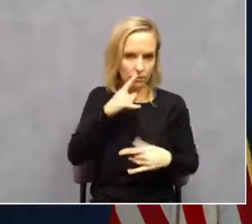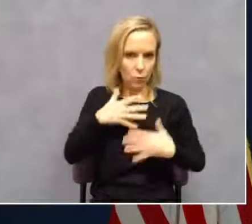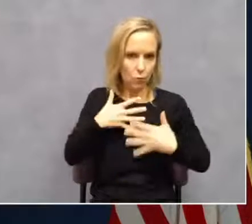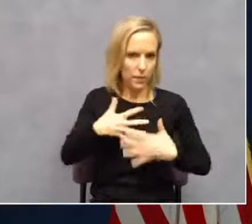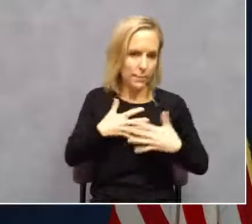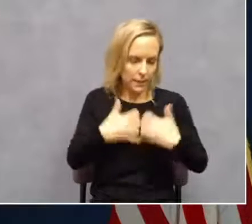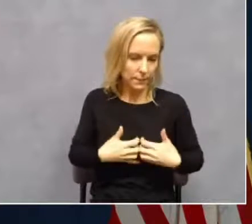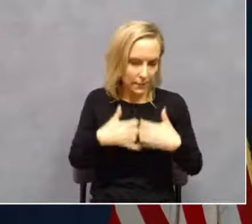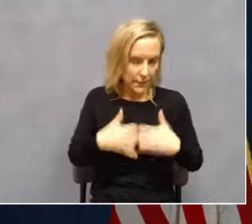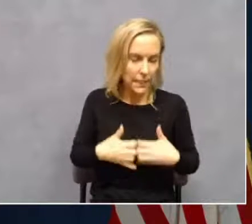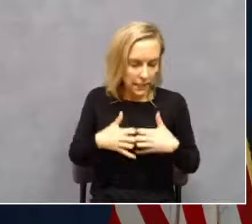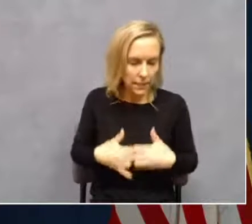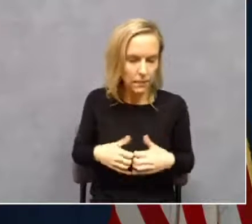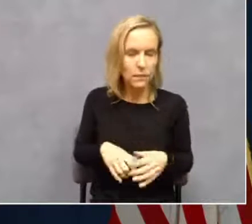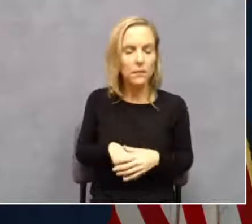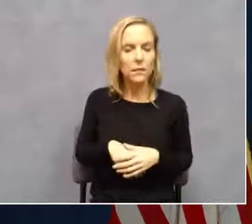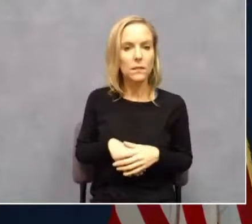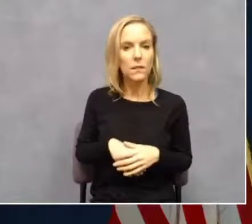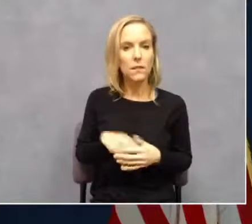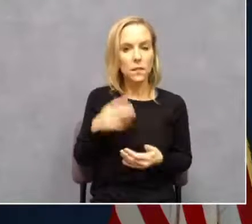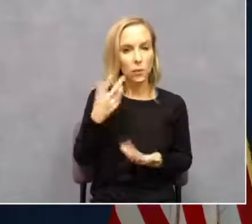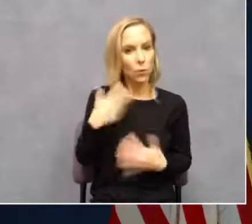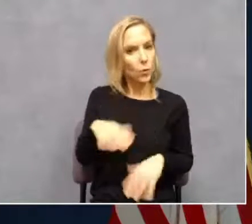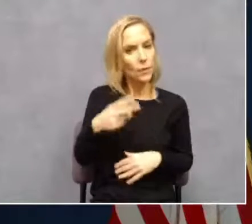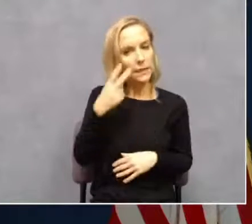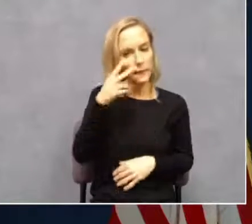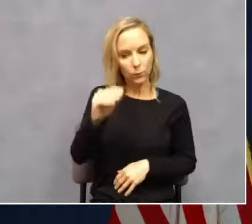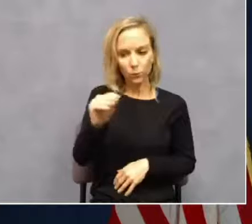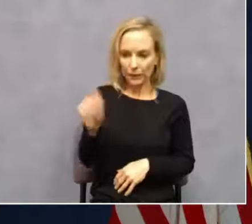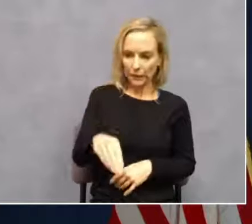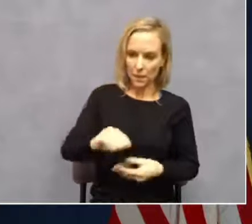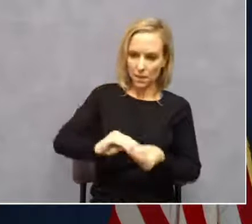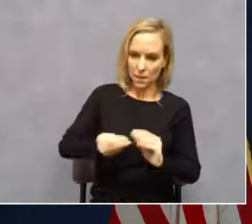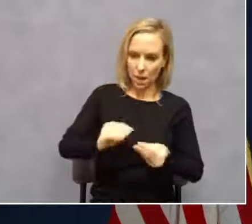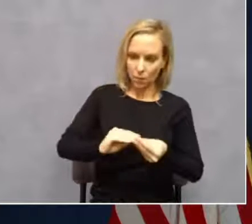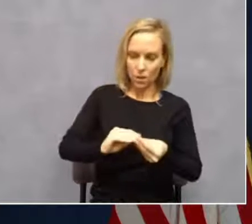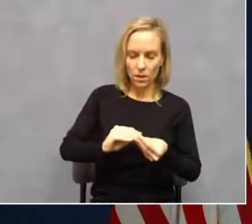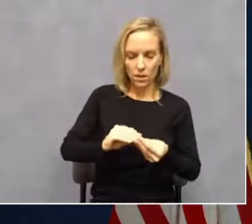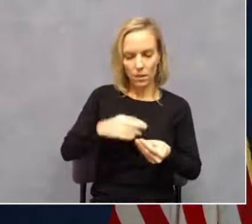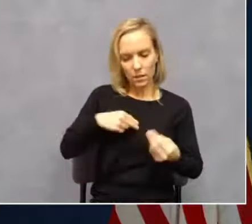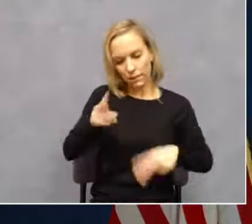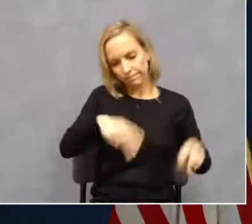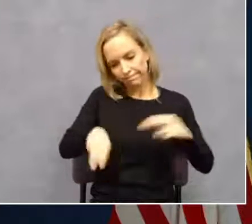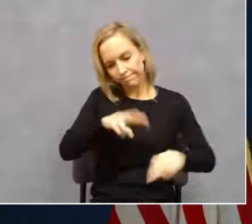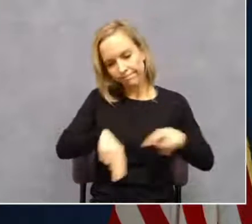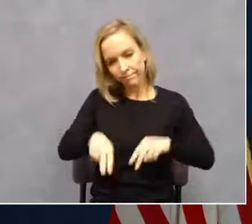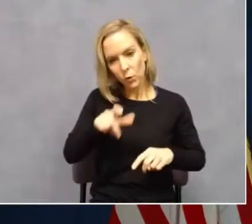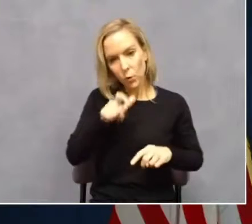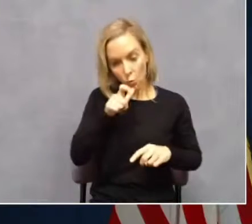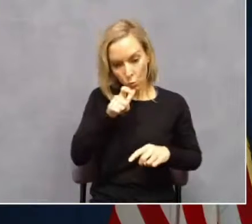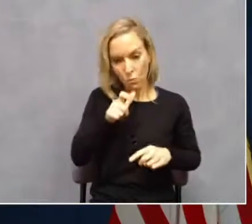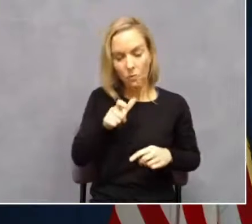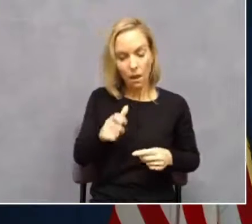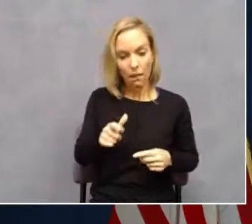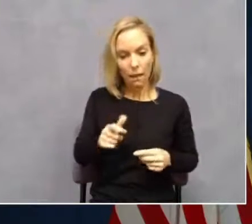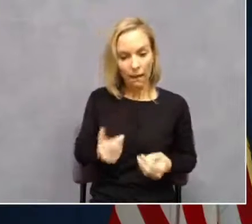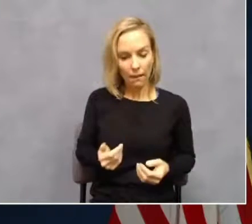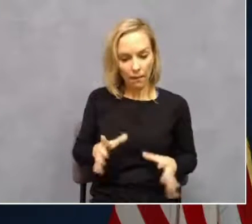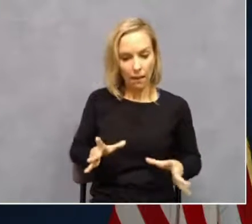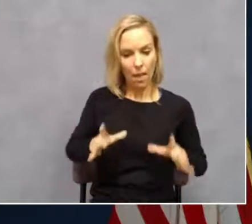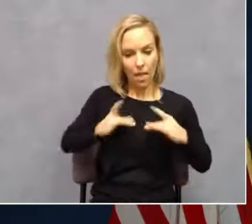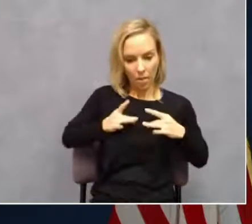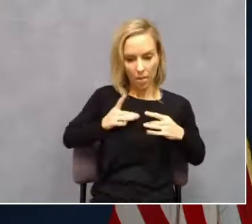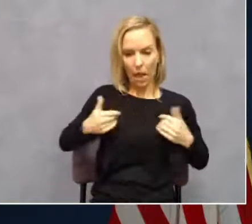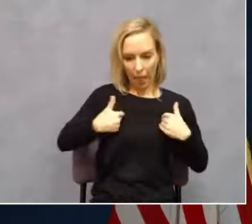is a percentage, and I was looking at it today, of everybody who gets this virus ends up in the hospital, ends up in the